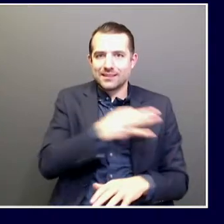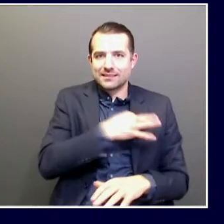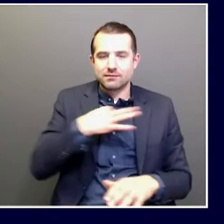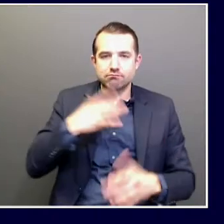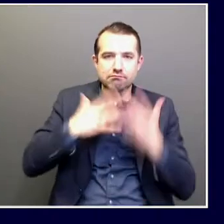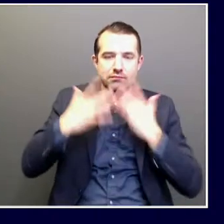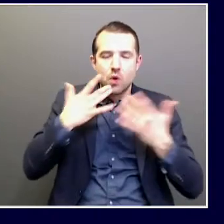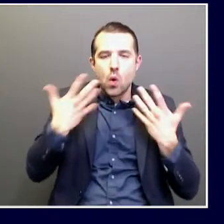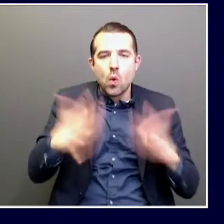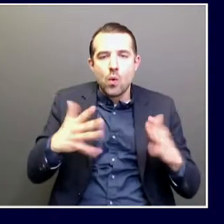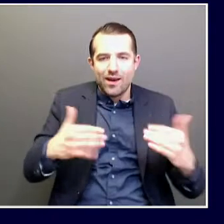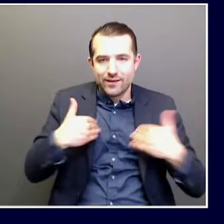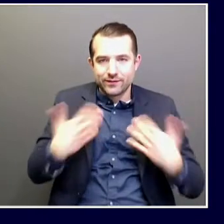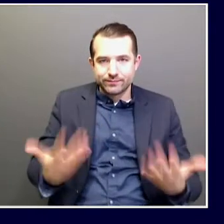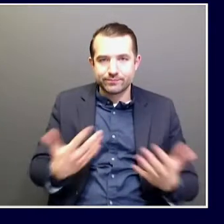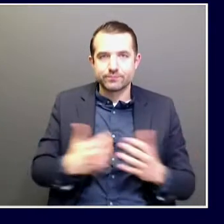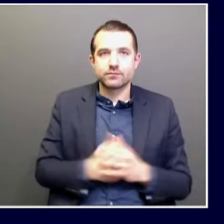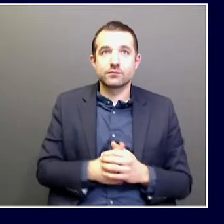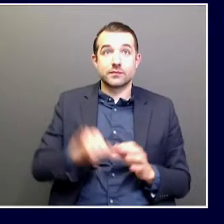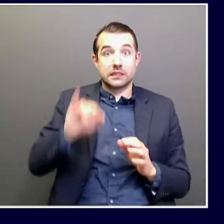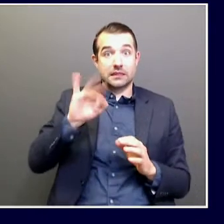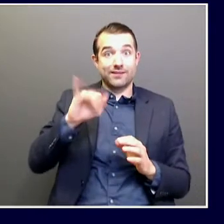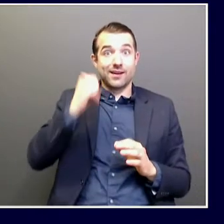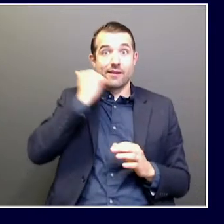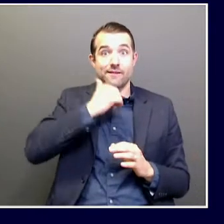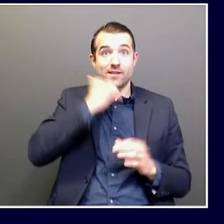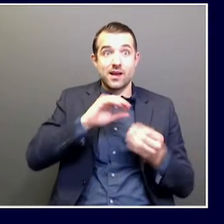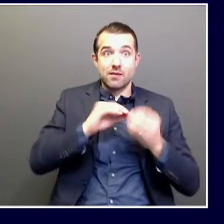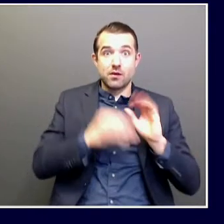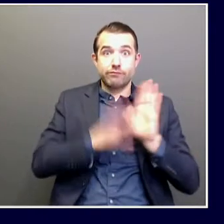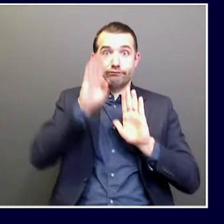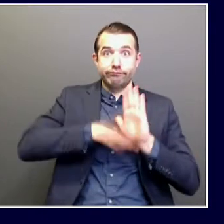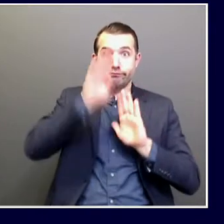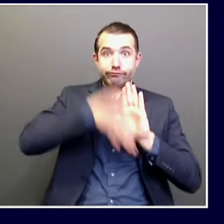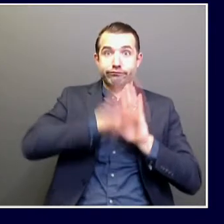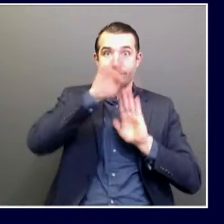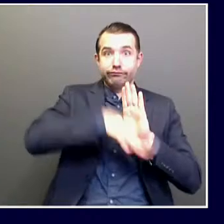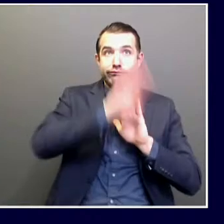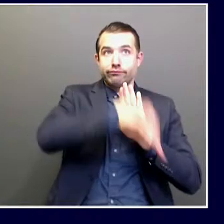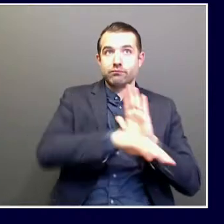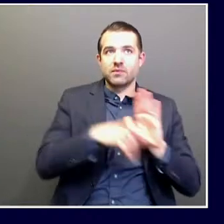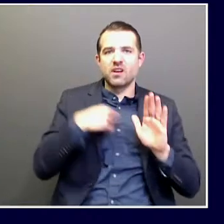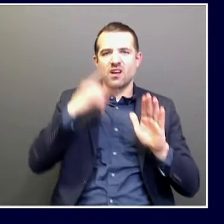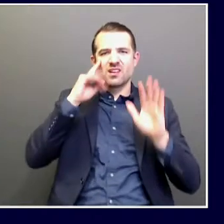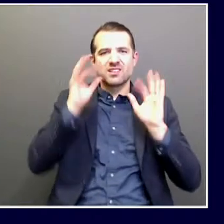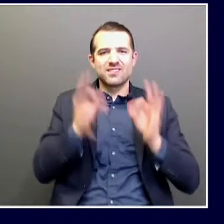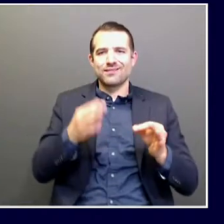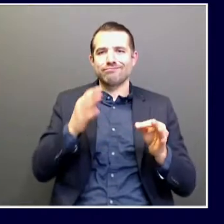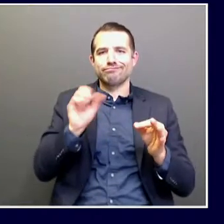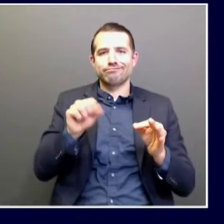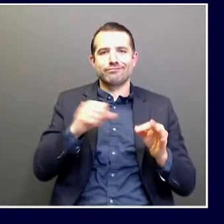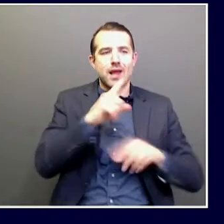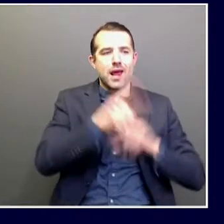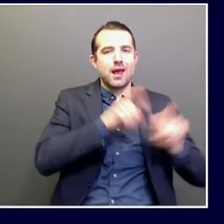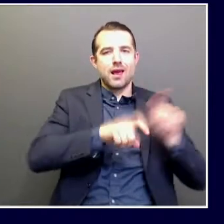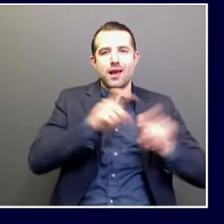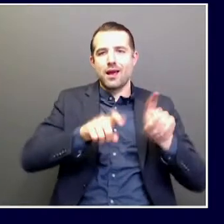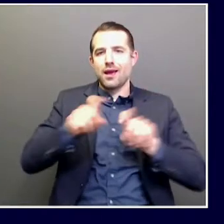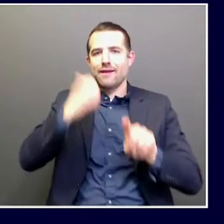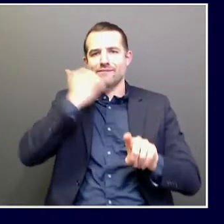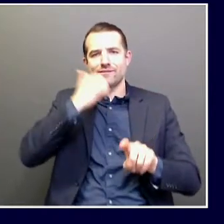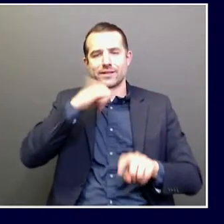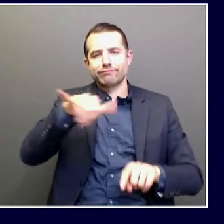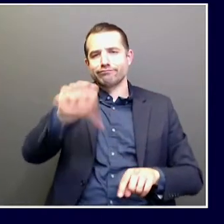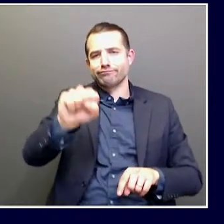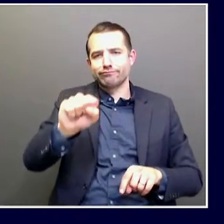action steps that we would take in response to those, then without a doubt, we'd want it every day, as we do the number of patients who are on a